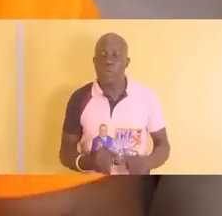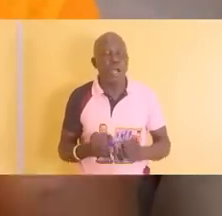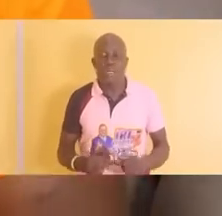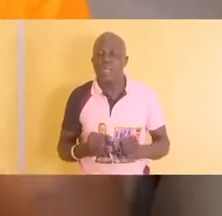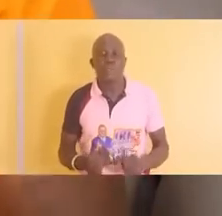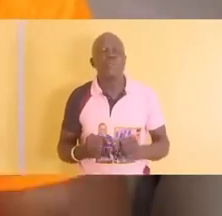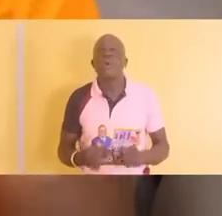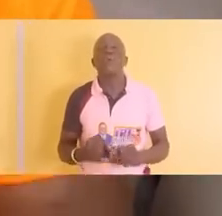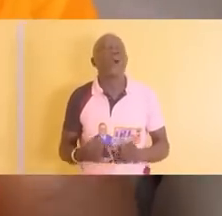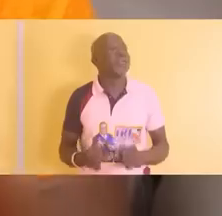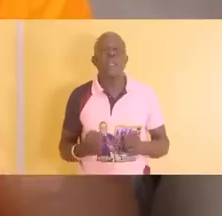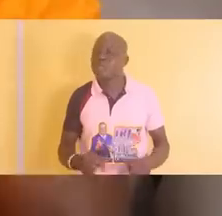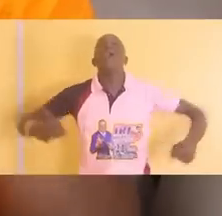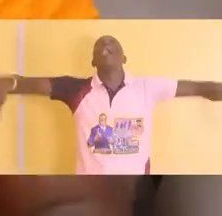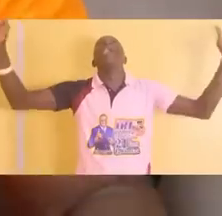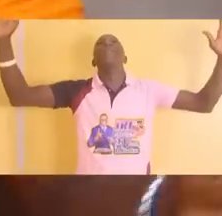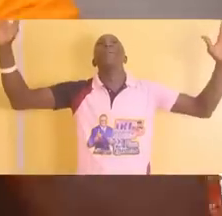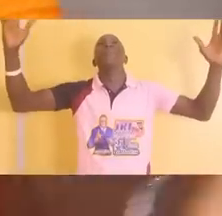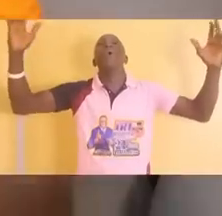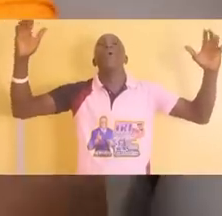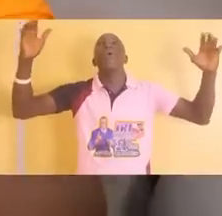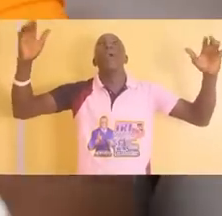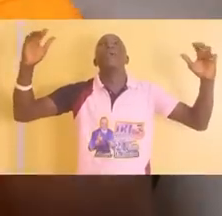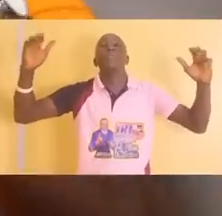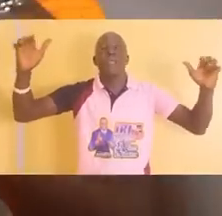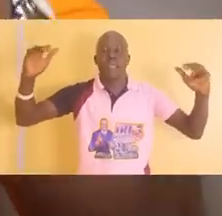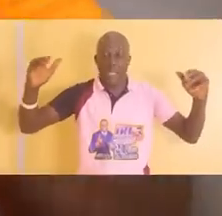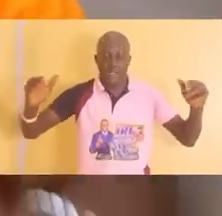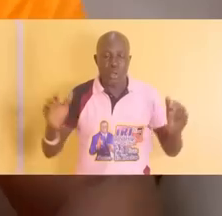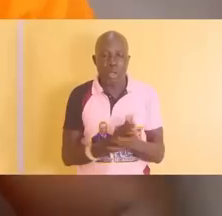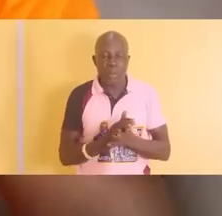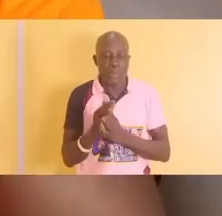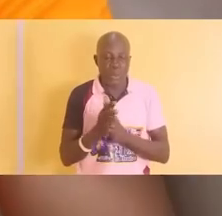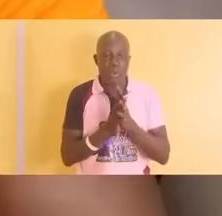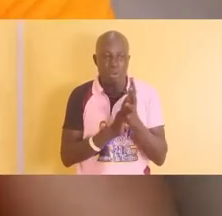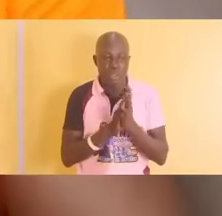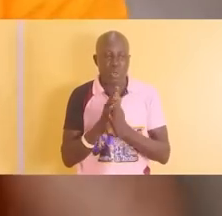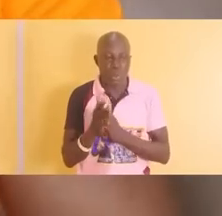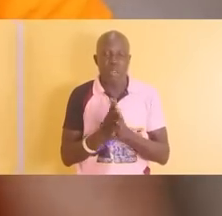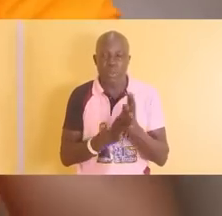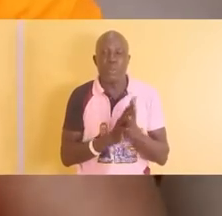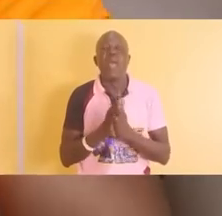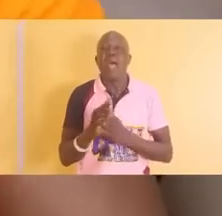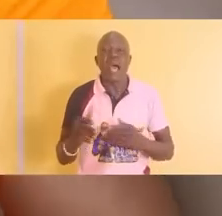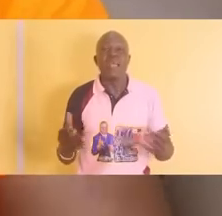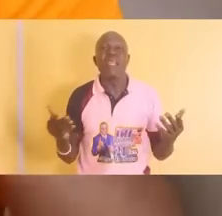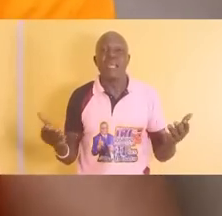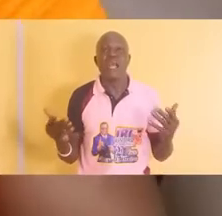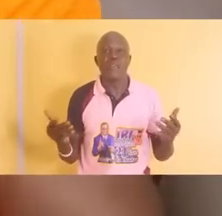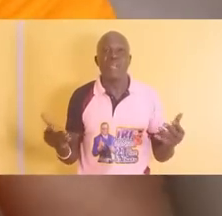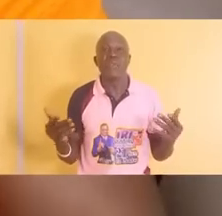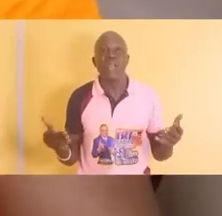Yes. Oh, God, yes. Yes. Oh, God, yes. Whoa, oh, God. Oh, God. Oh, God. Oh, God. Oh, God. Oh, God. Oh, God. Oh, God. Oh, God. Oh, God.